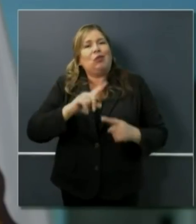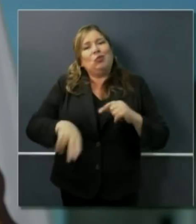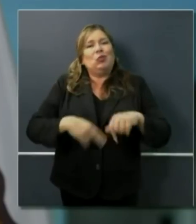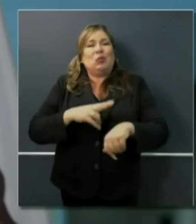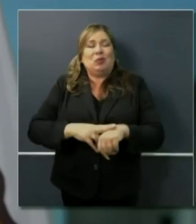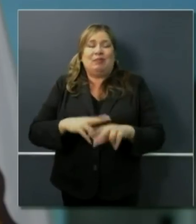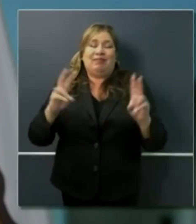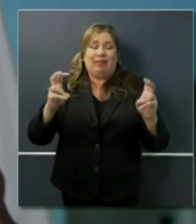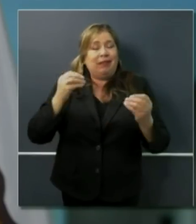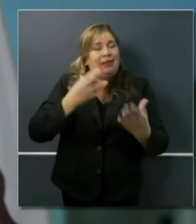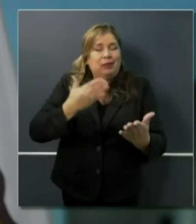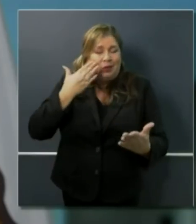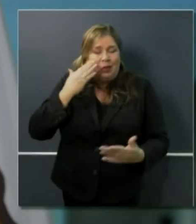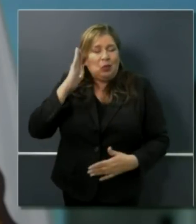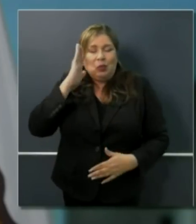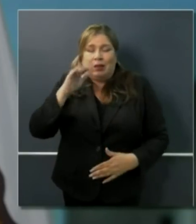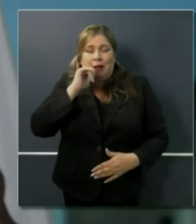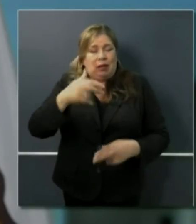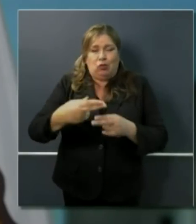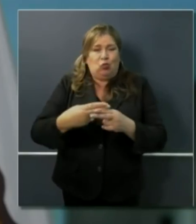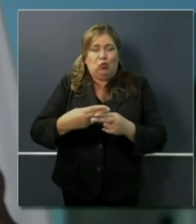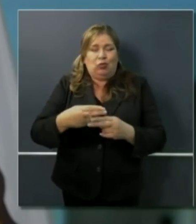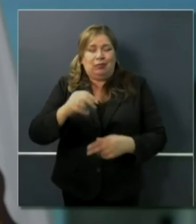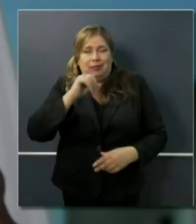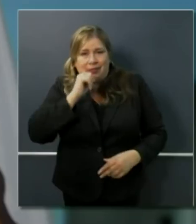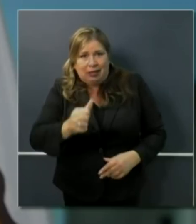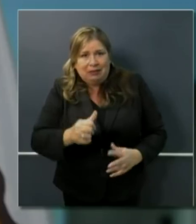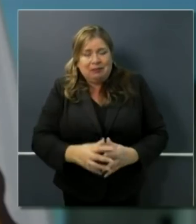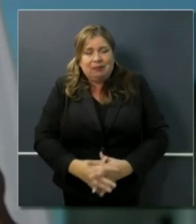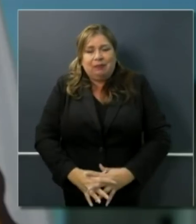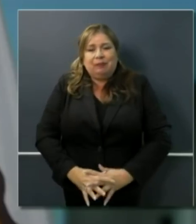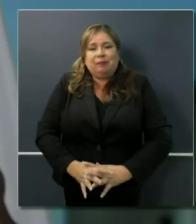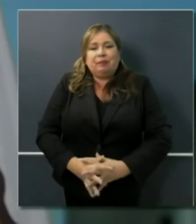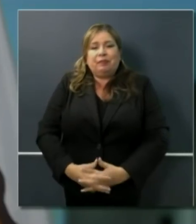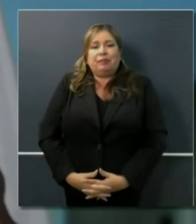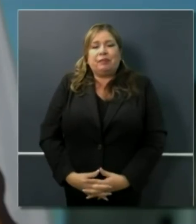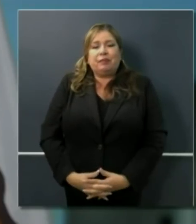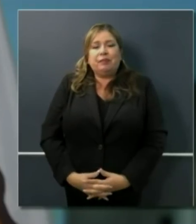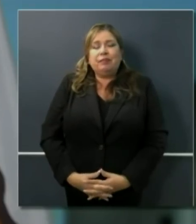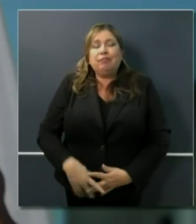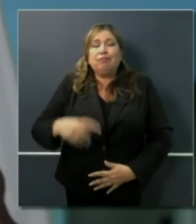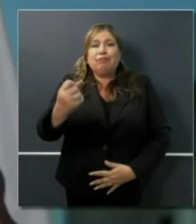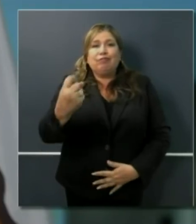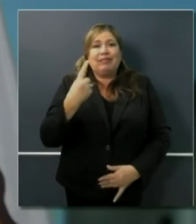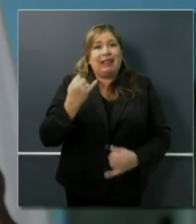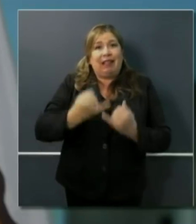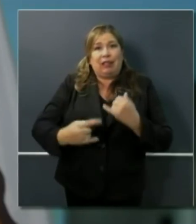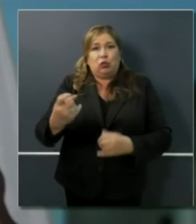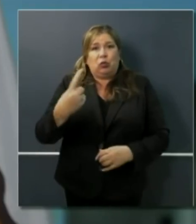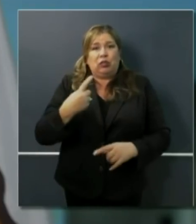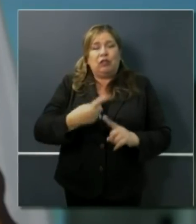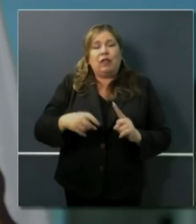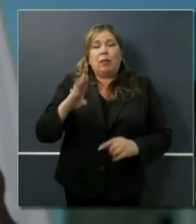anything not in the short run. Final question, David Baker, Bloomberg News.